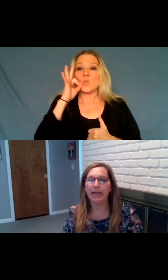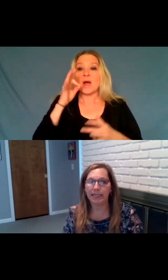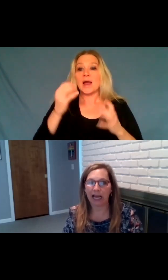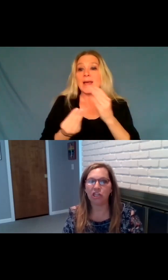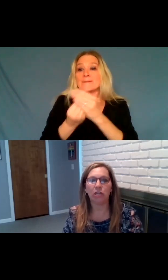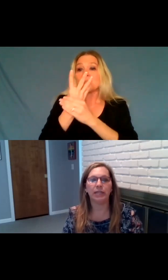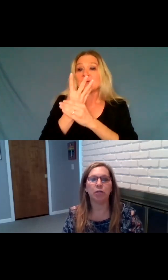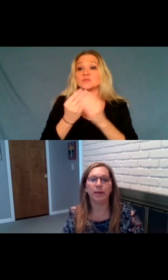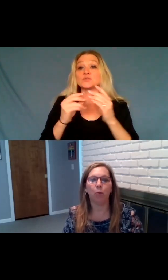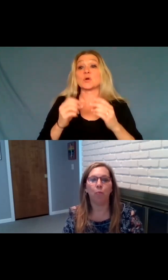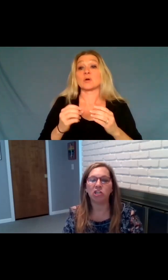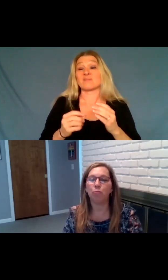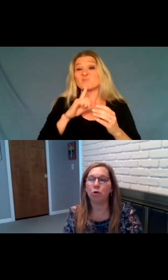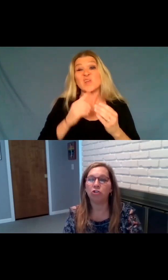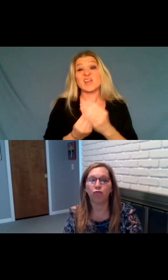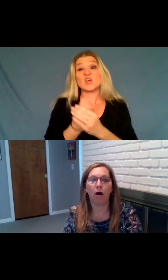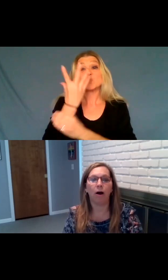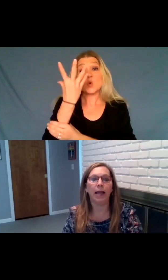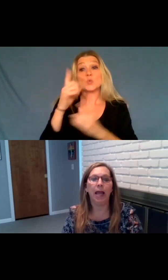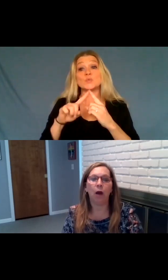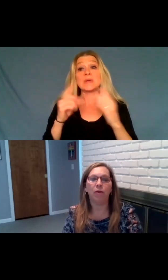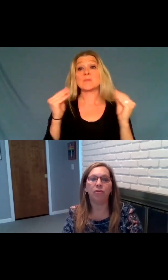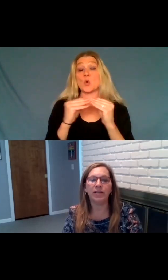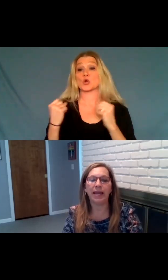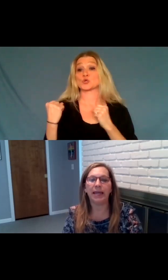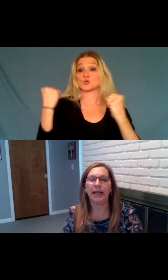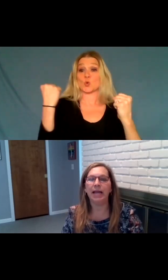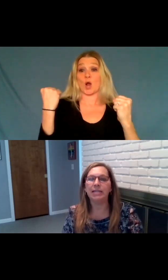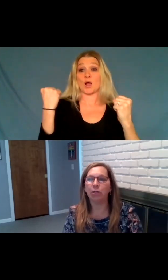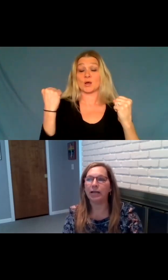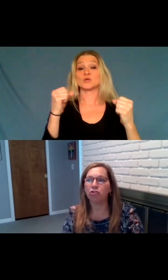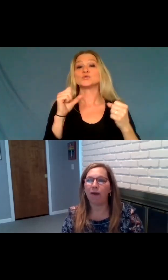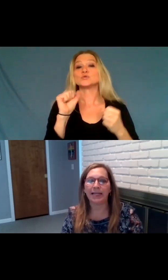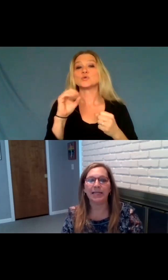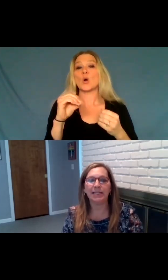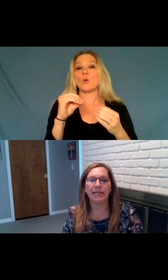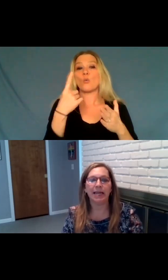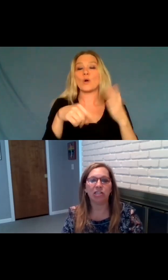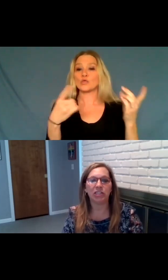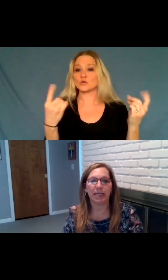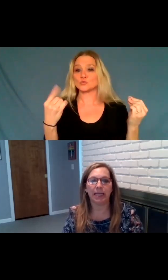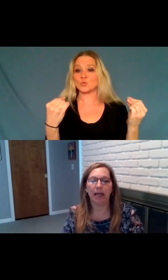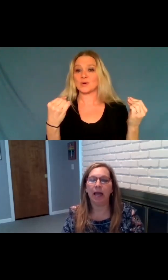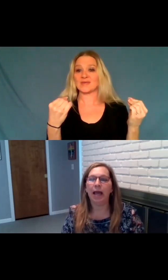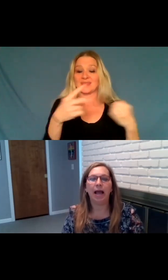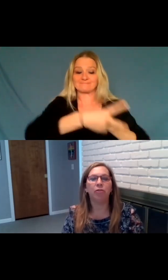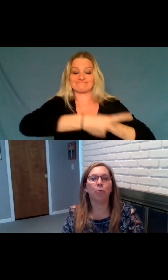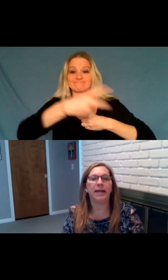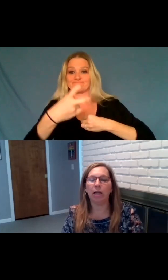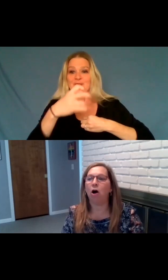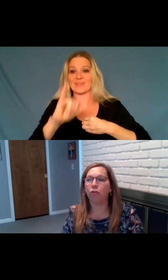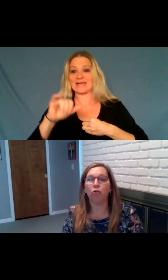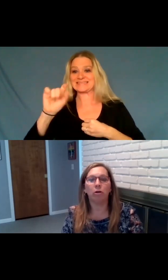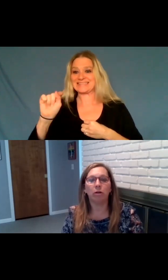grown intentionally to be much more strong. And what they're taking is they're extracting the THC and